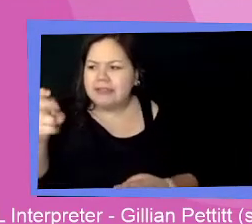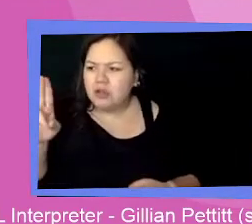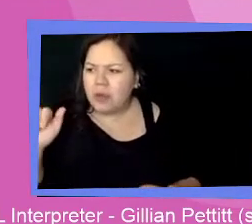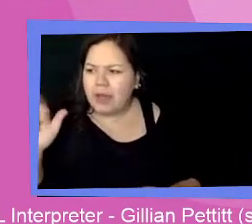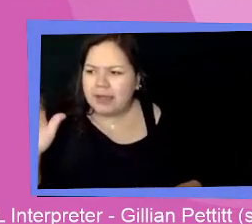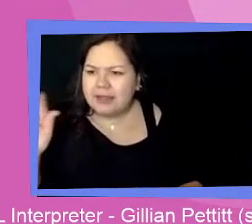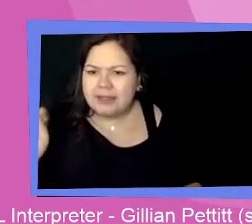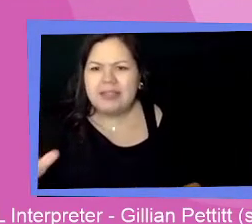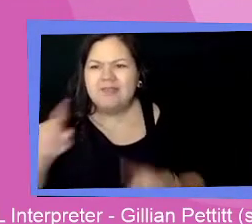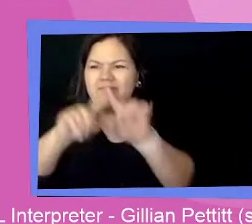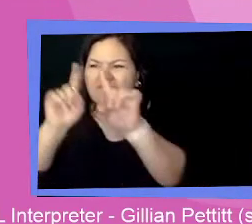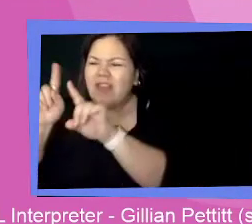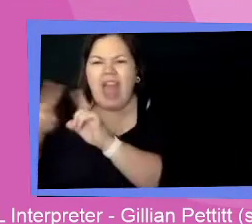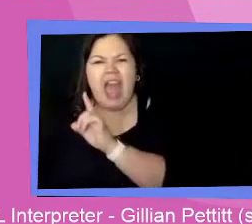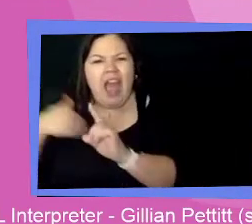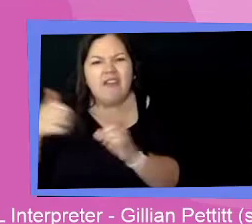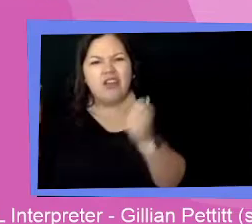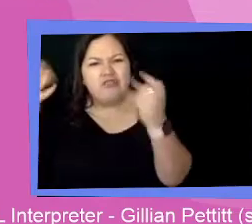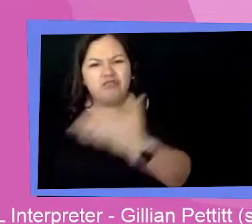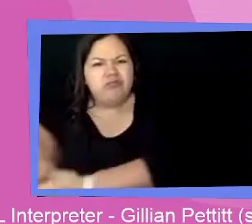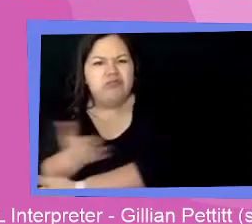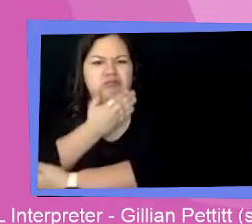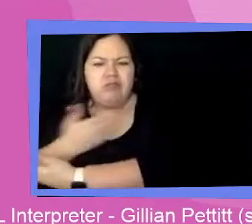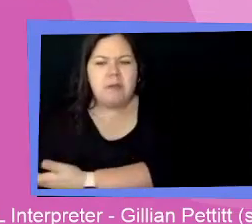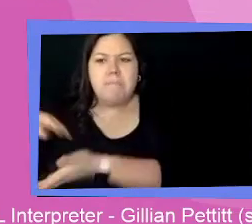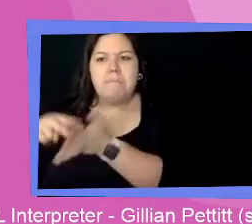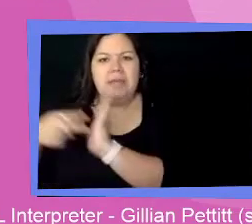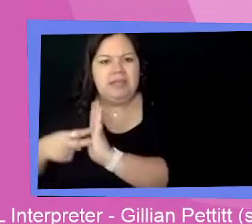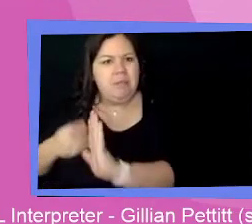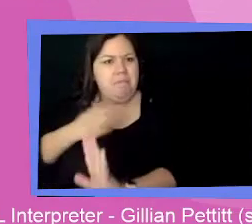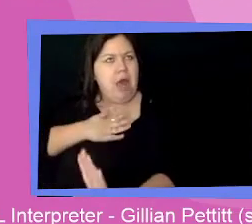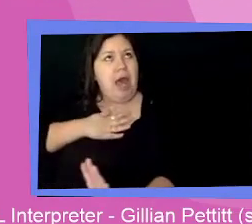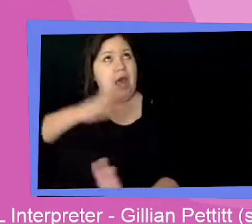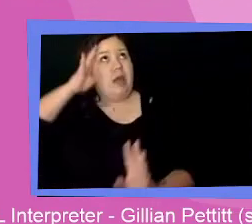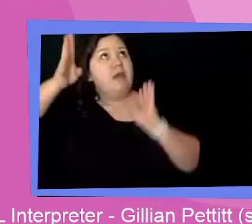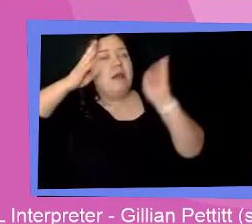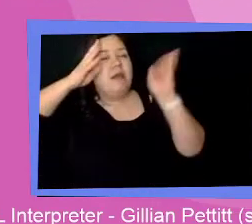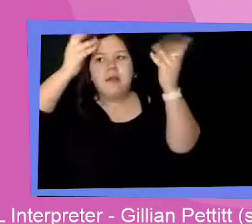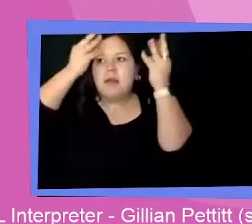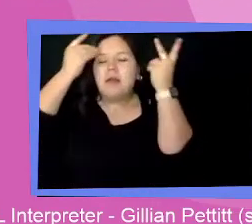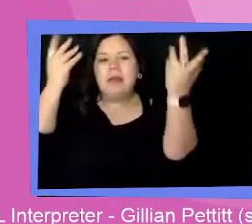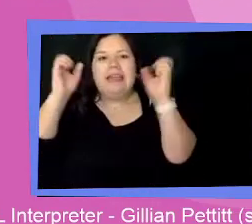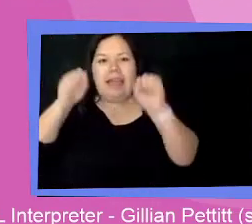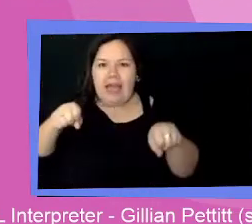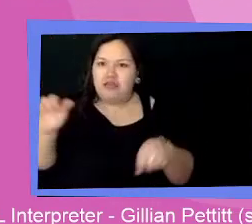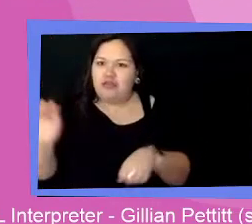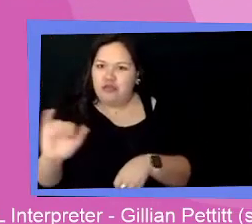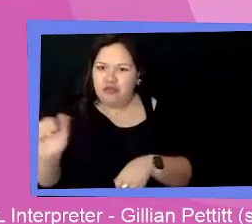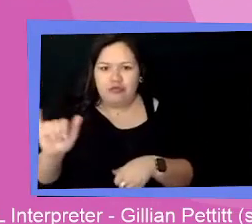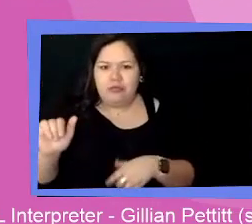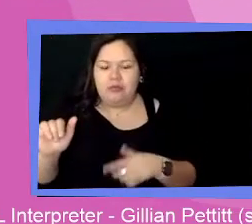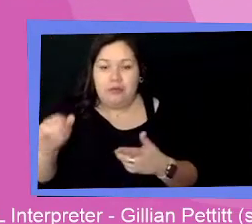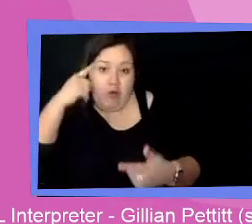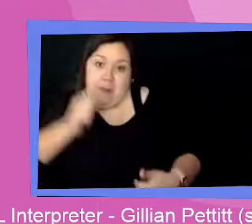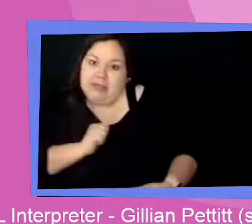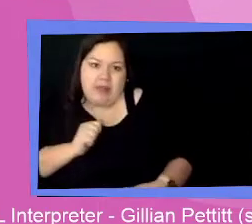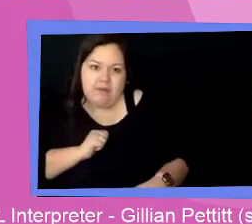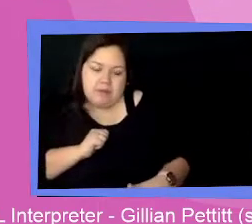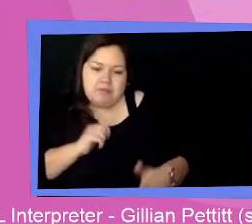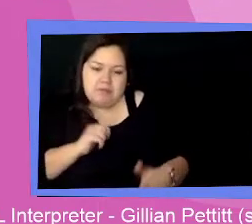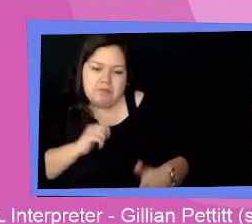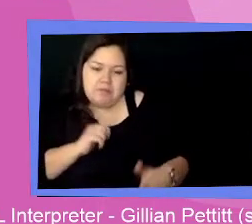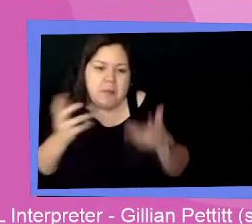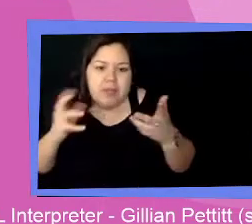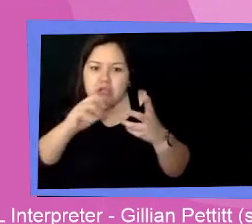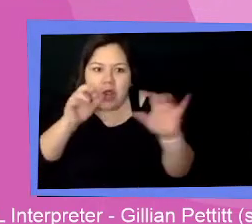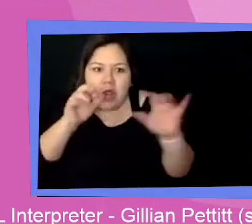can move in those spaces a bit more easily, or at least I feel like that for myself. I know not everybody feels the freedom to do